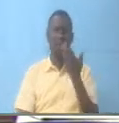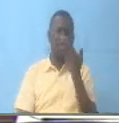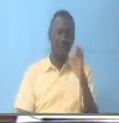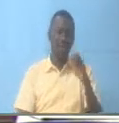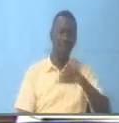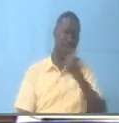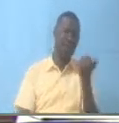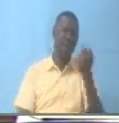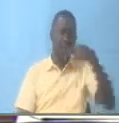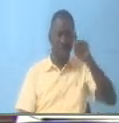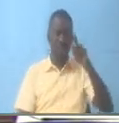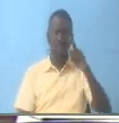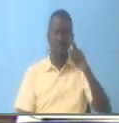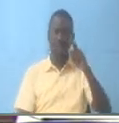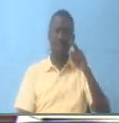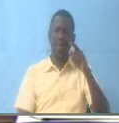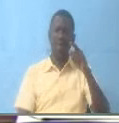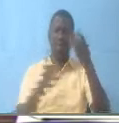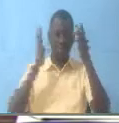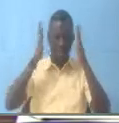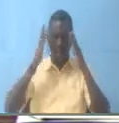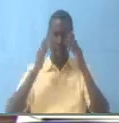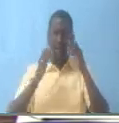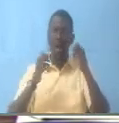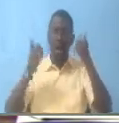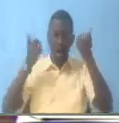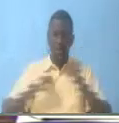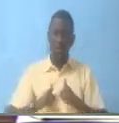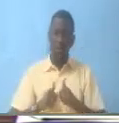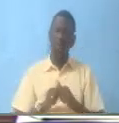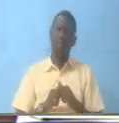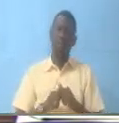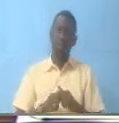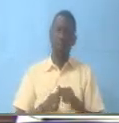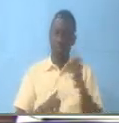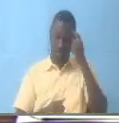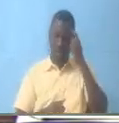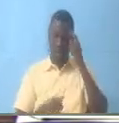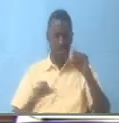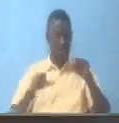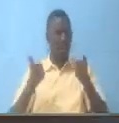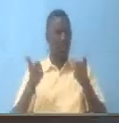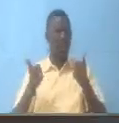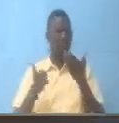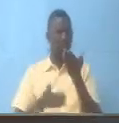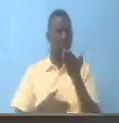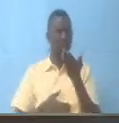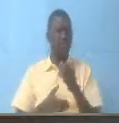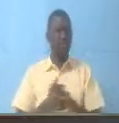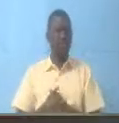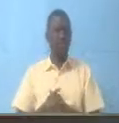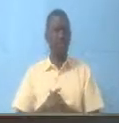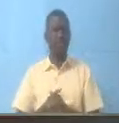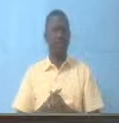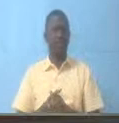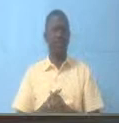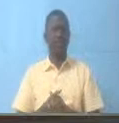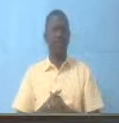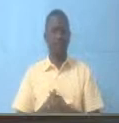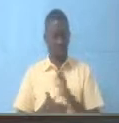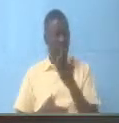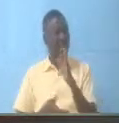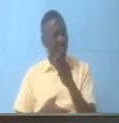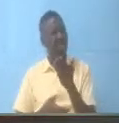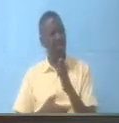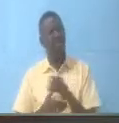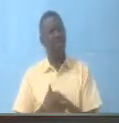jaman ci suma wàllu gis-gis mun naa am ñaari bésu ay ba ñetti bésu ay gannaaw xew-xew boobu am April 10 ak 11. That may well be.